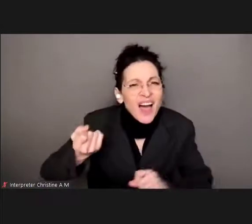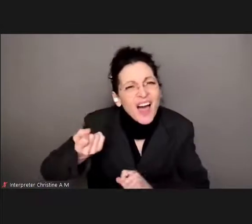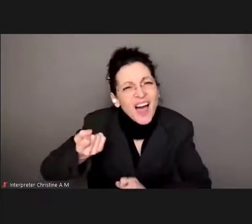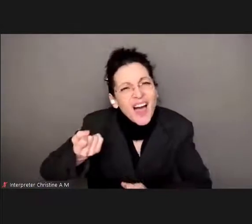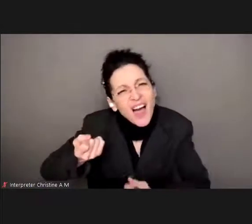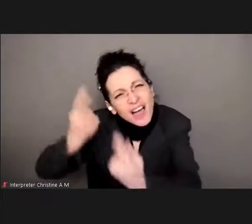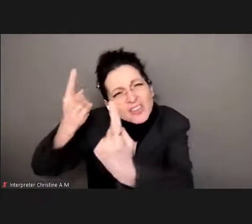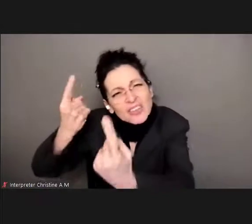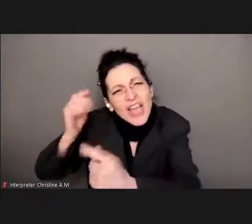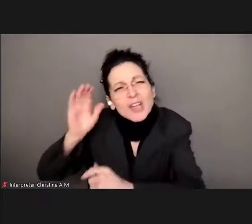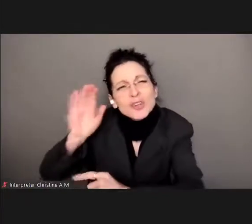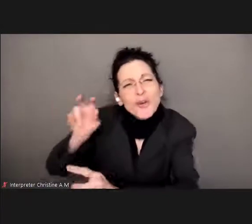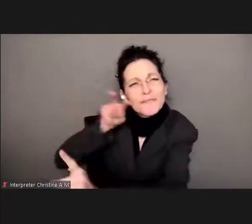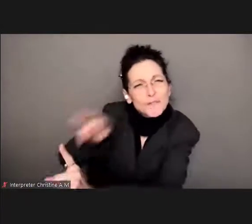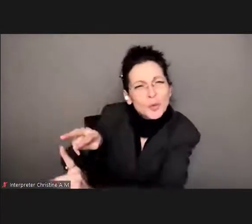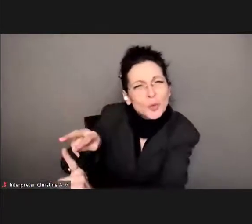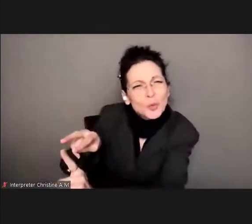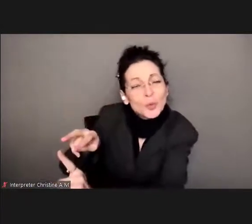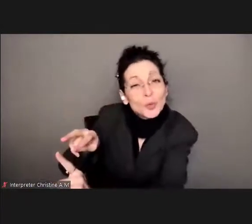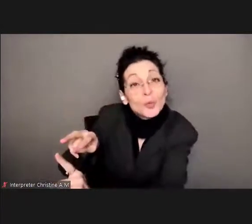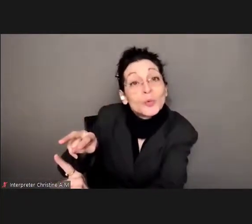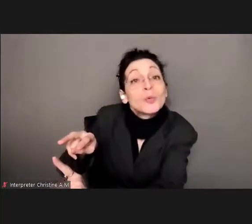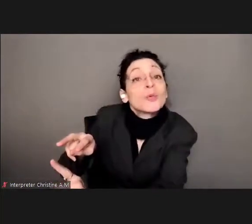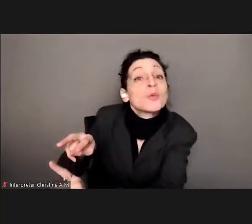way? The thing is, it's,